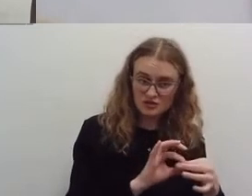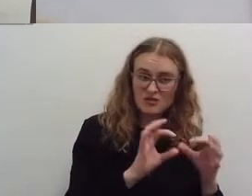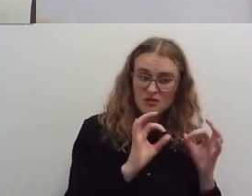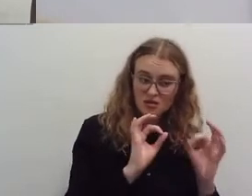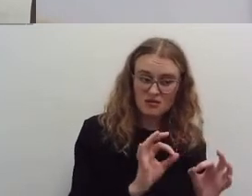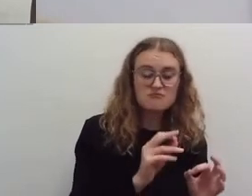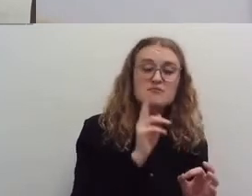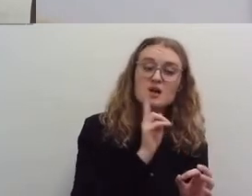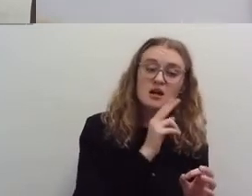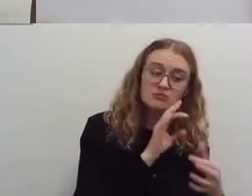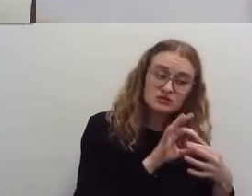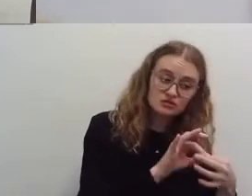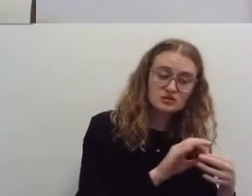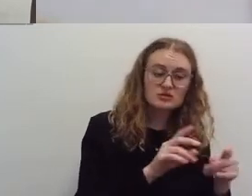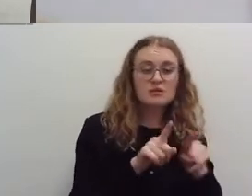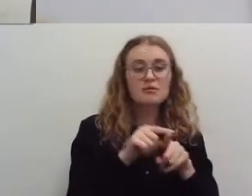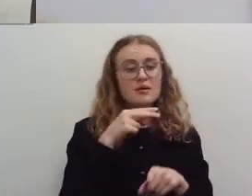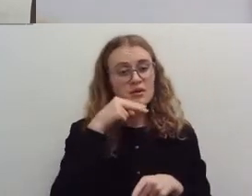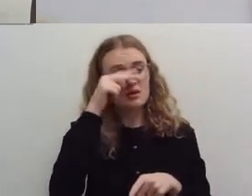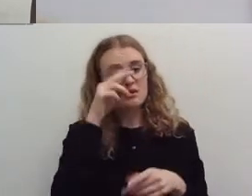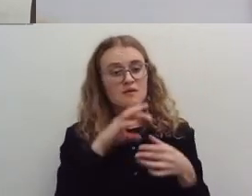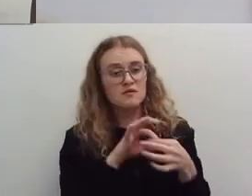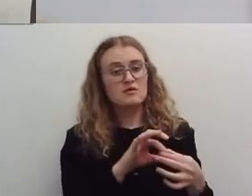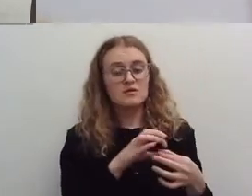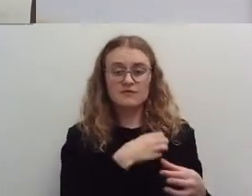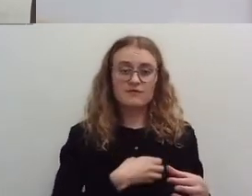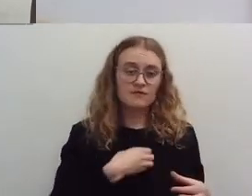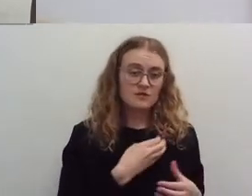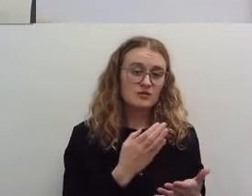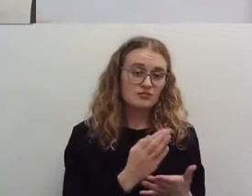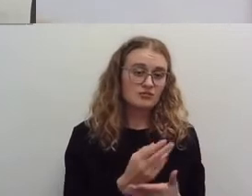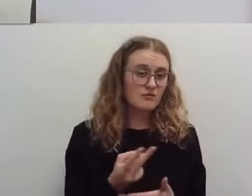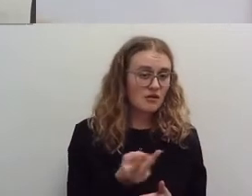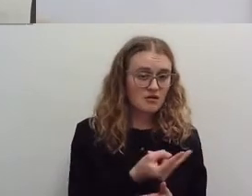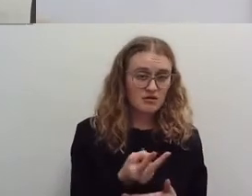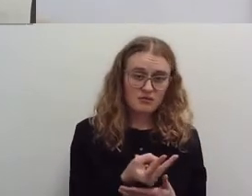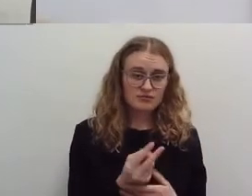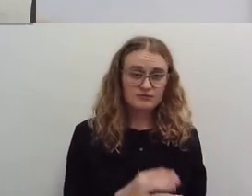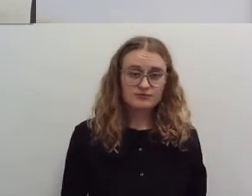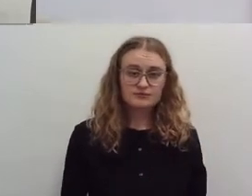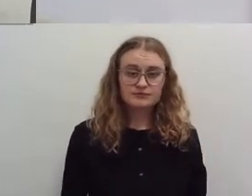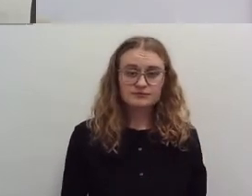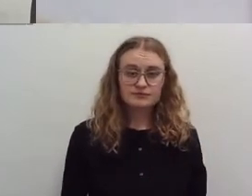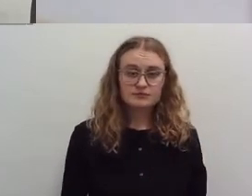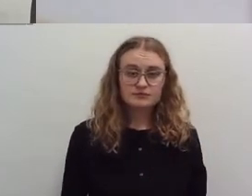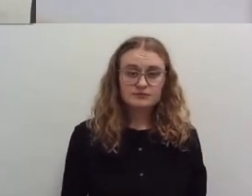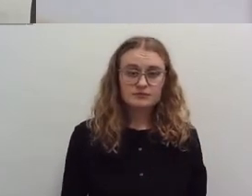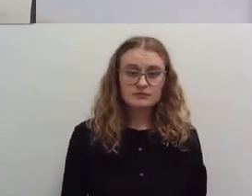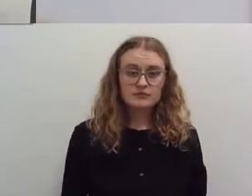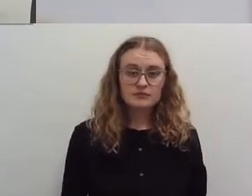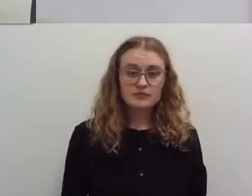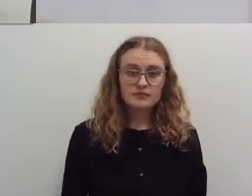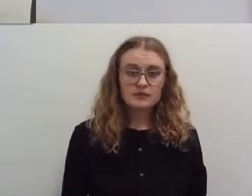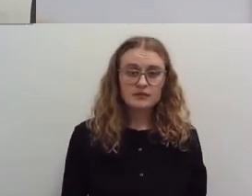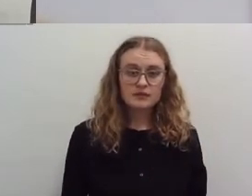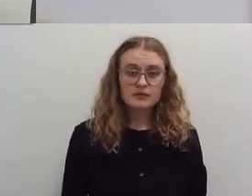notion that being a parent is a shared responsibility. So if we move into the, if we